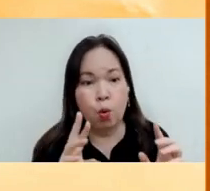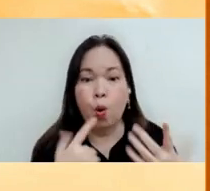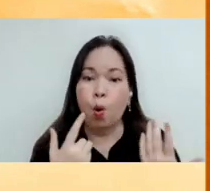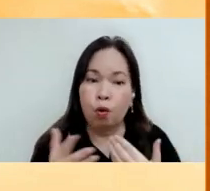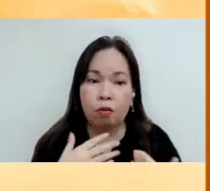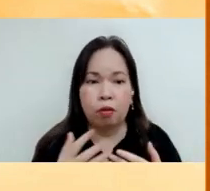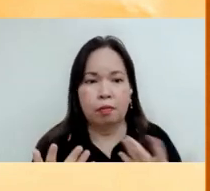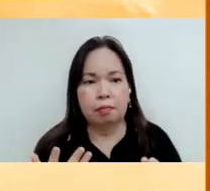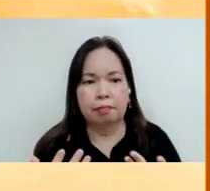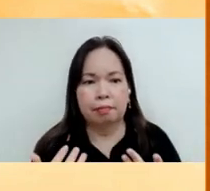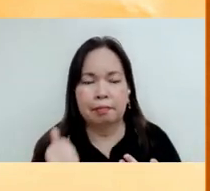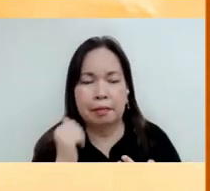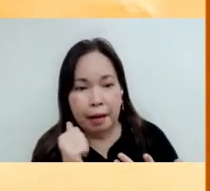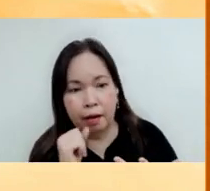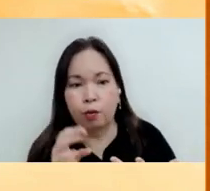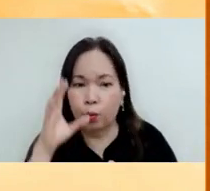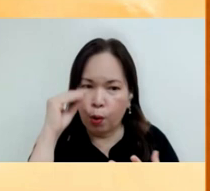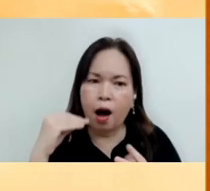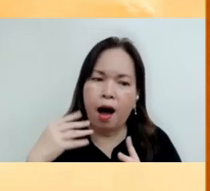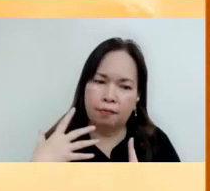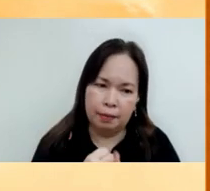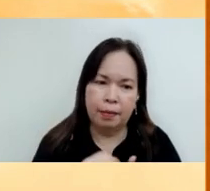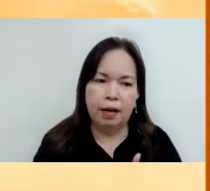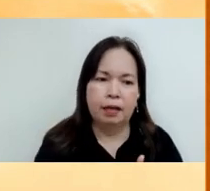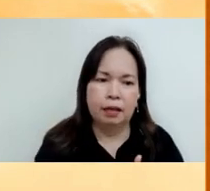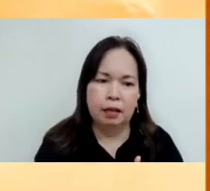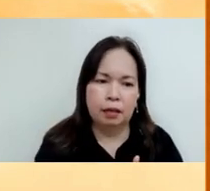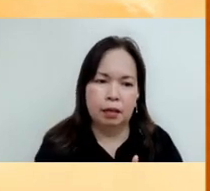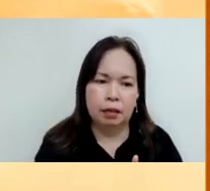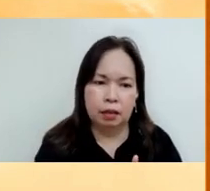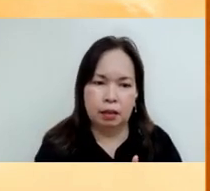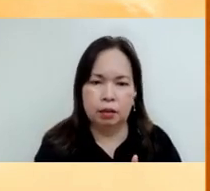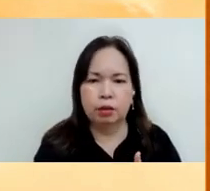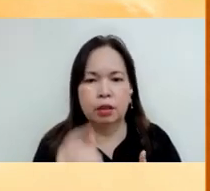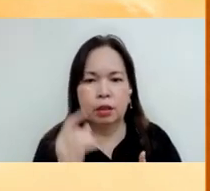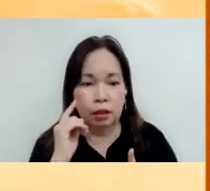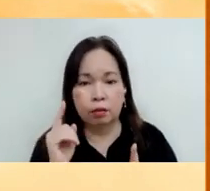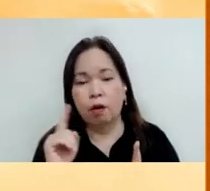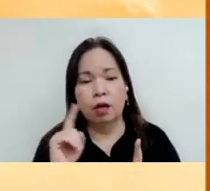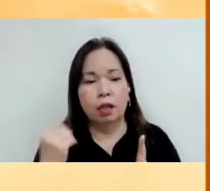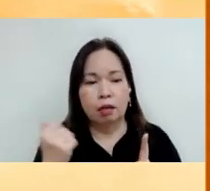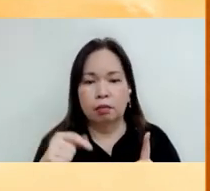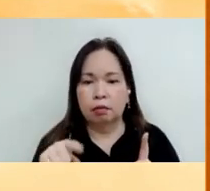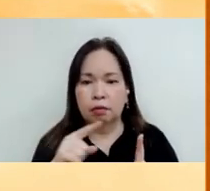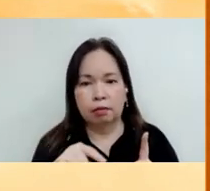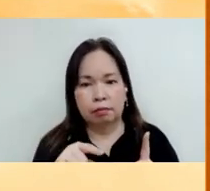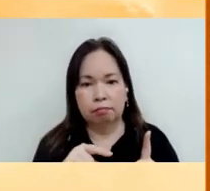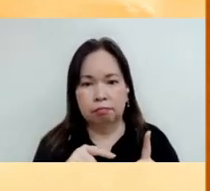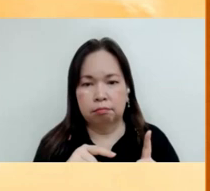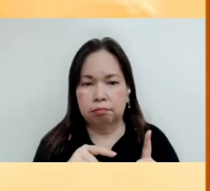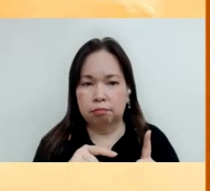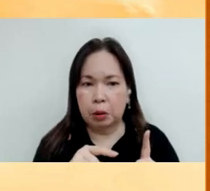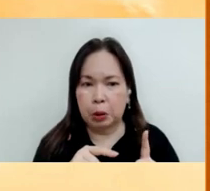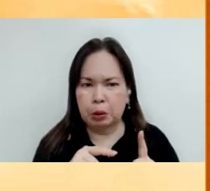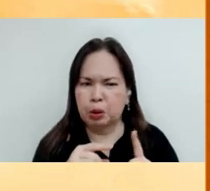seems that females are more at risk, but we have to take in other factors when it comes to this finding. It may not be